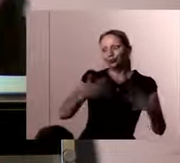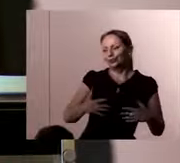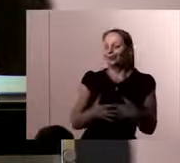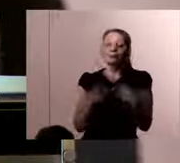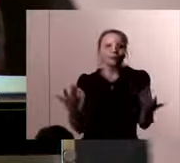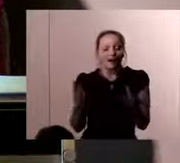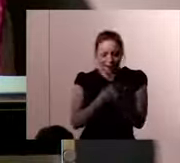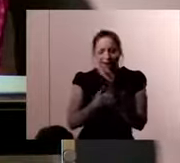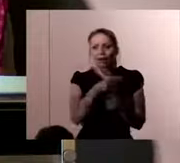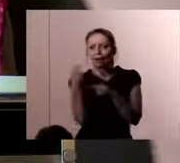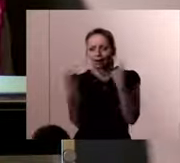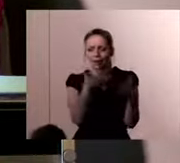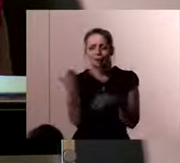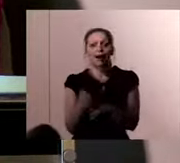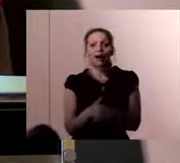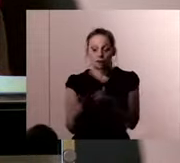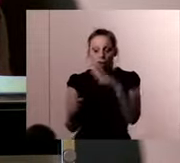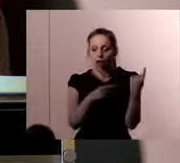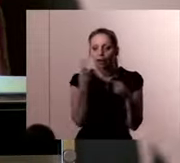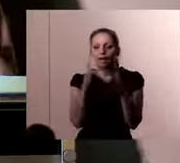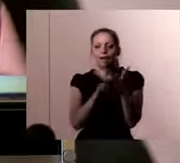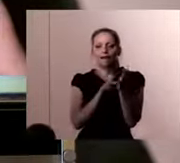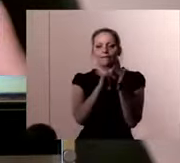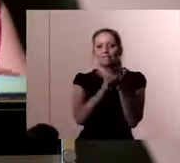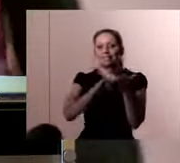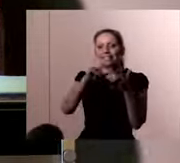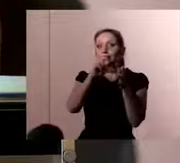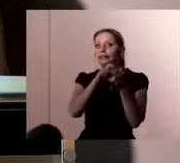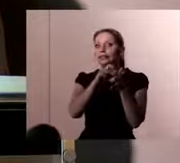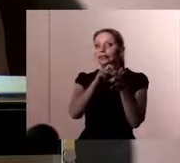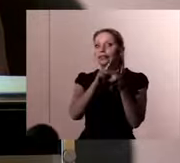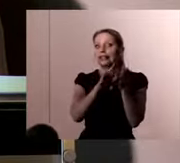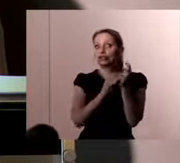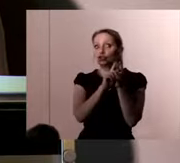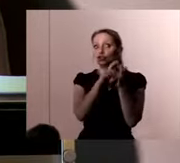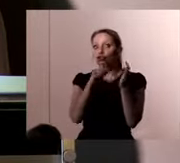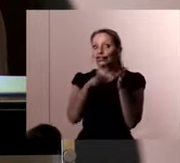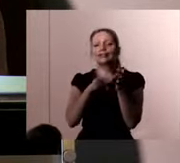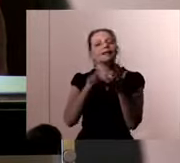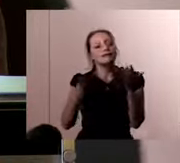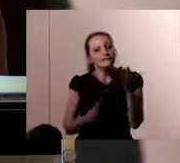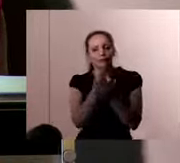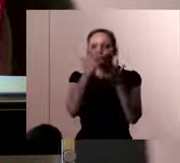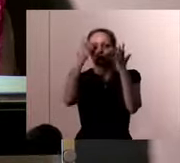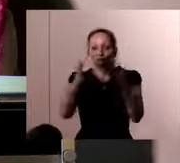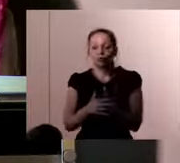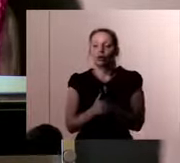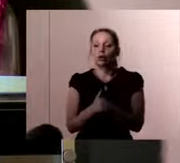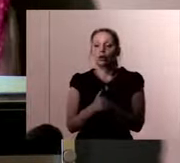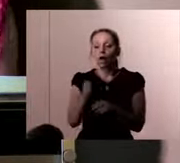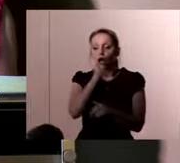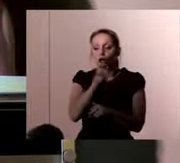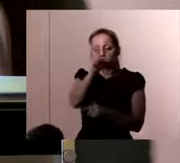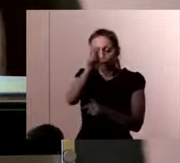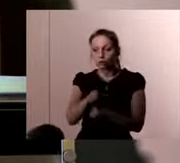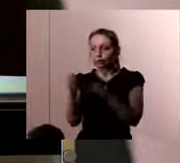So there's other kinds of lying. There's also lying about vested interests. This happens a lot. And one of the ways that it happens is when a journalist takes a